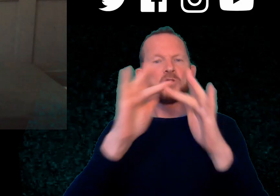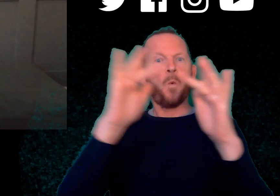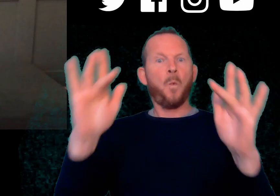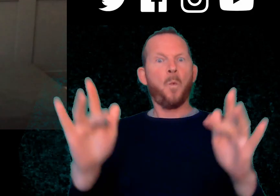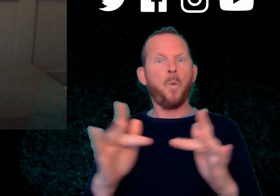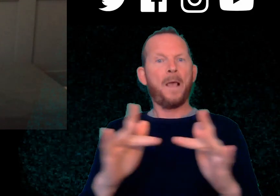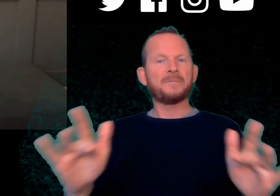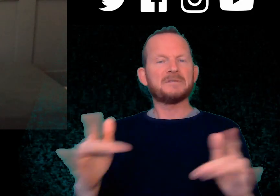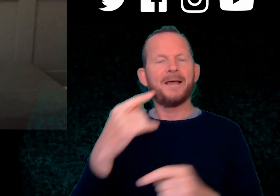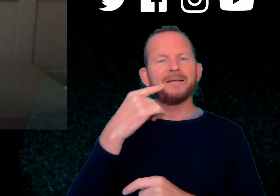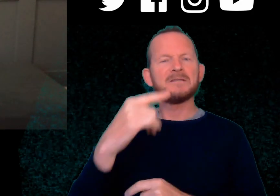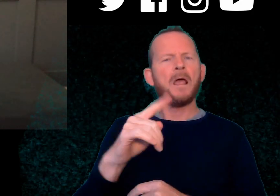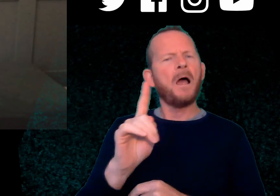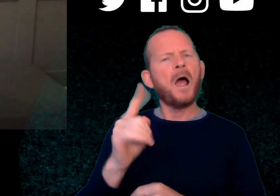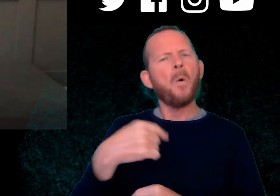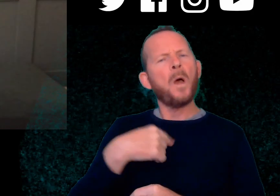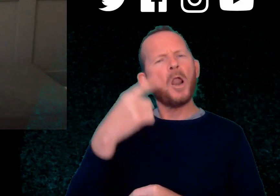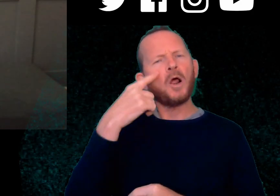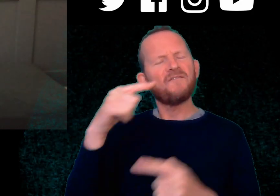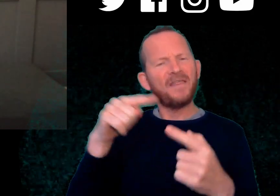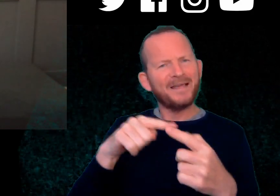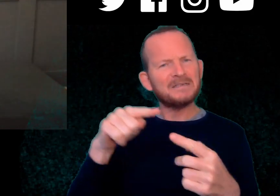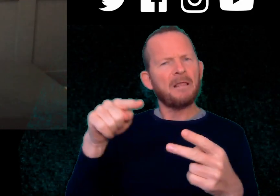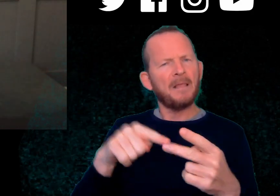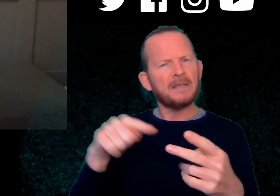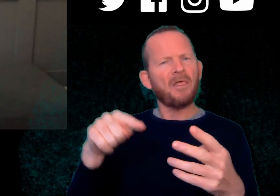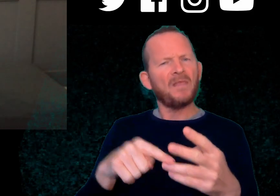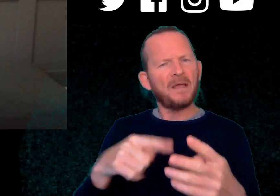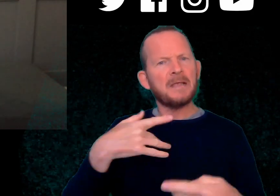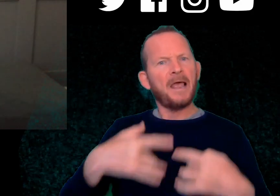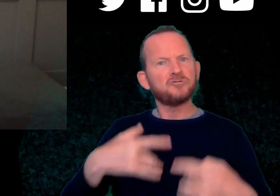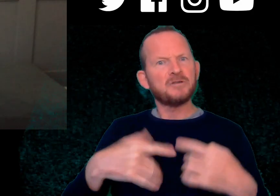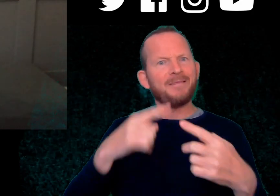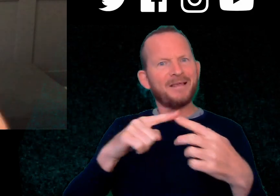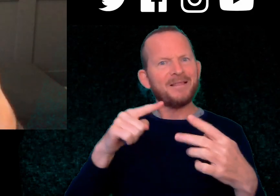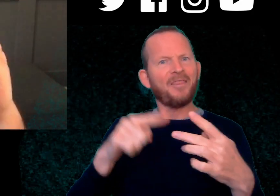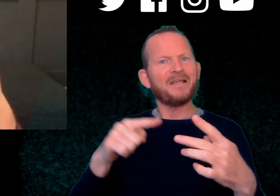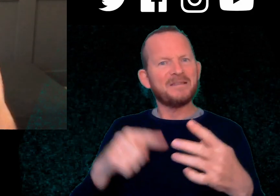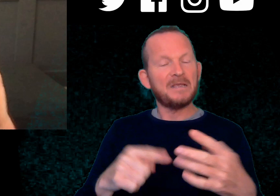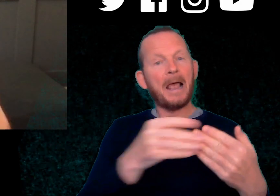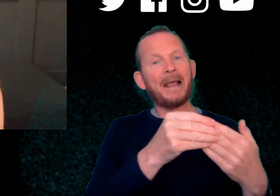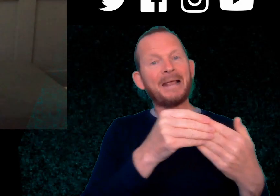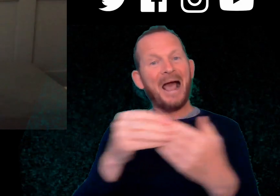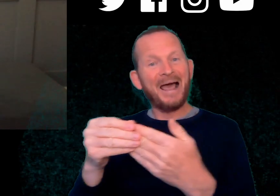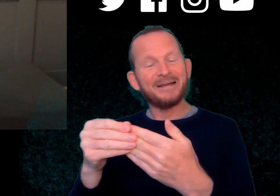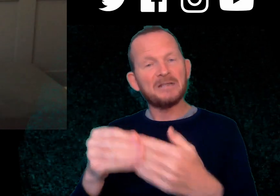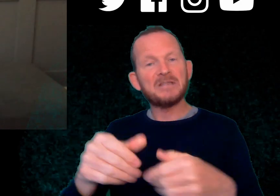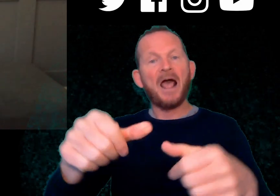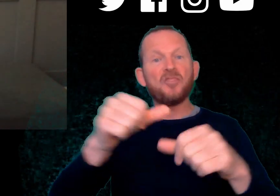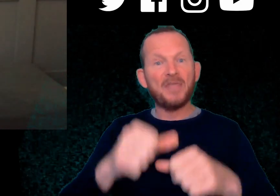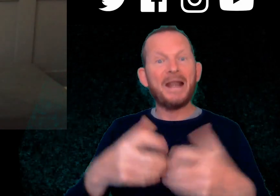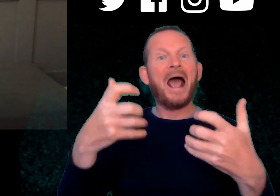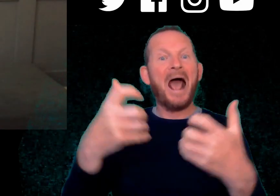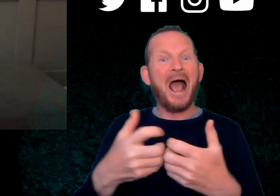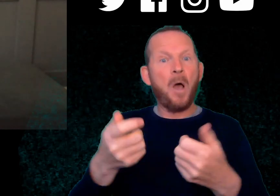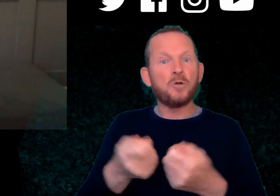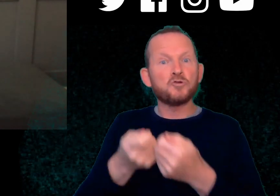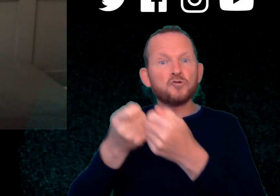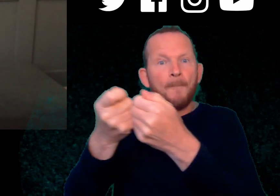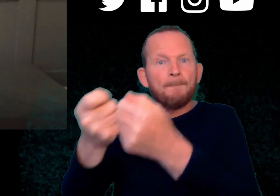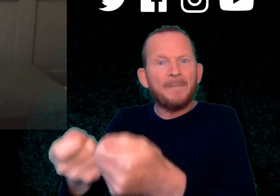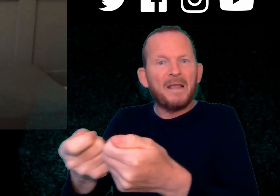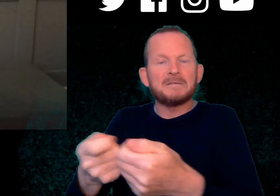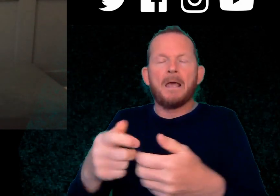on the website to say, here's what we're looking for, here's what we're interested in, and they'll give you some guidance around how to submit. Now this is